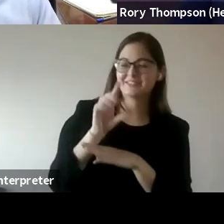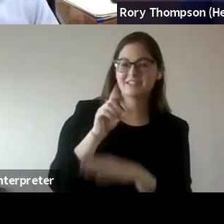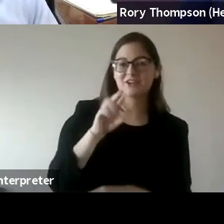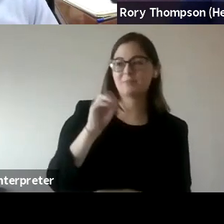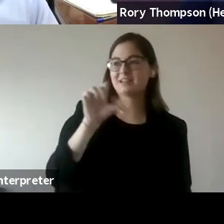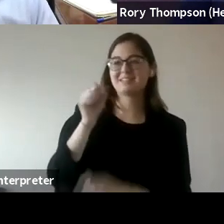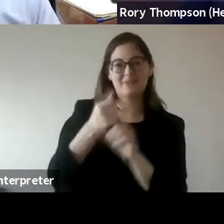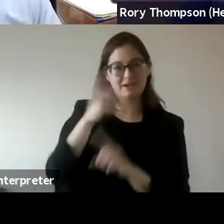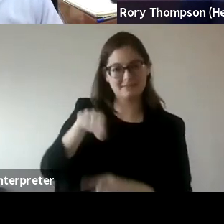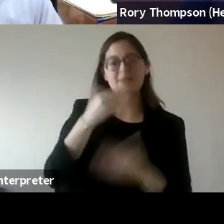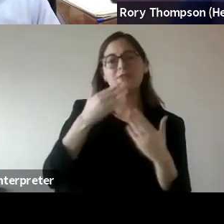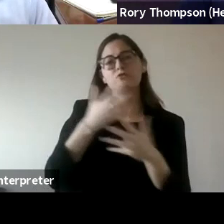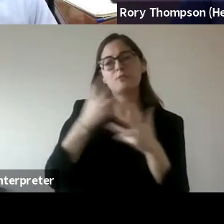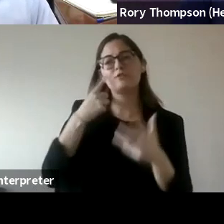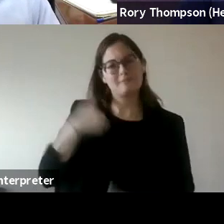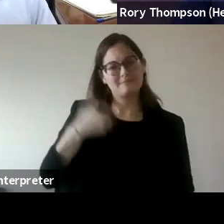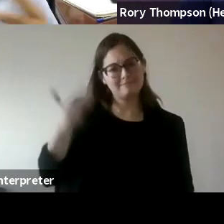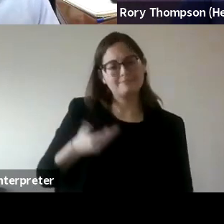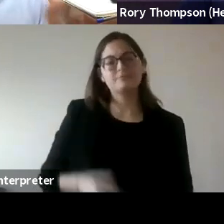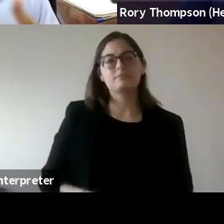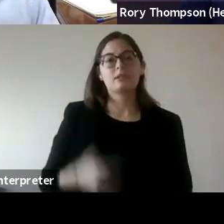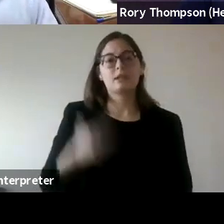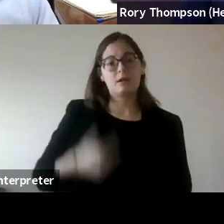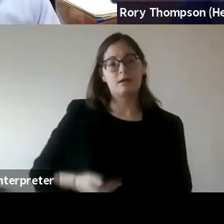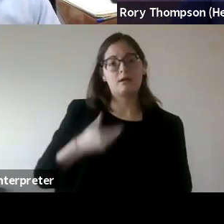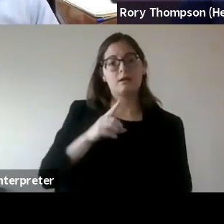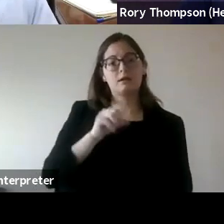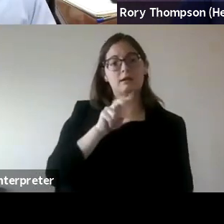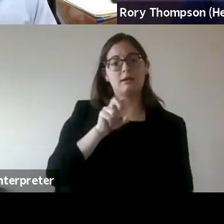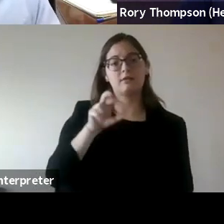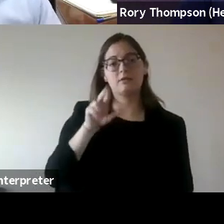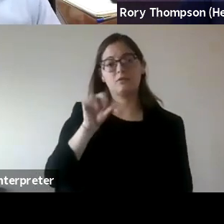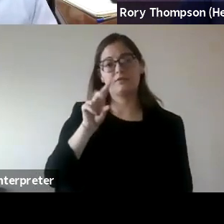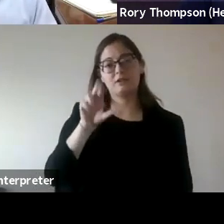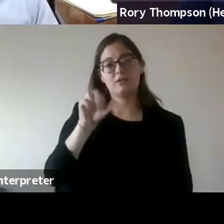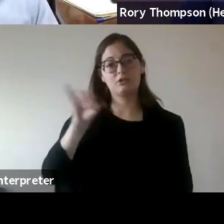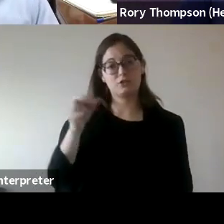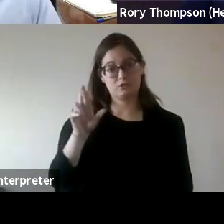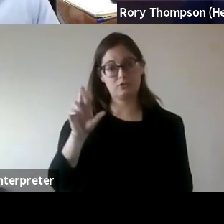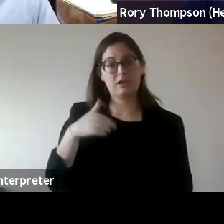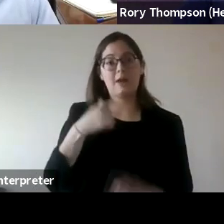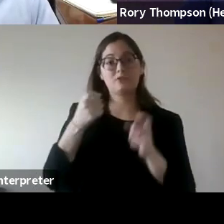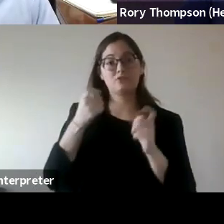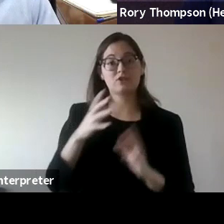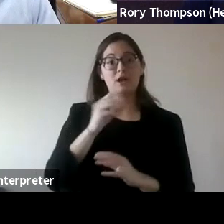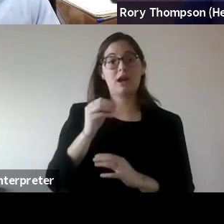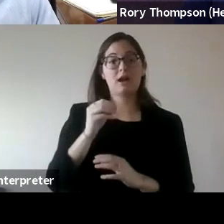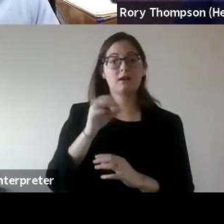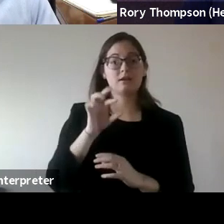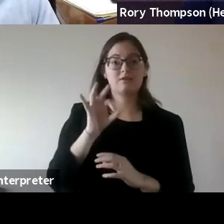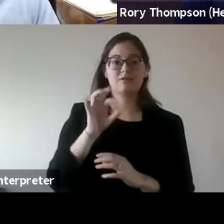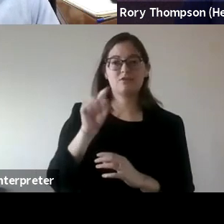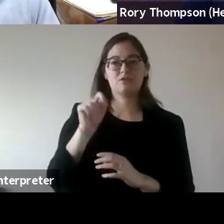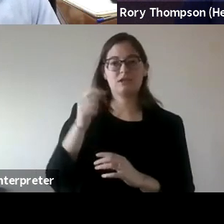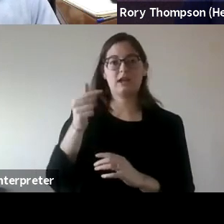you so much for having me. I am Dave Rivera Jr. I am the director and Freytag professor for hospitality